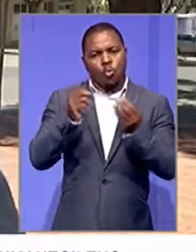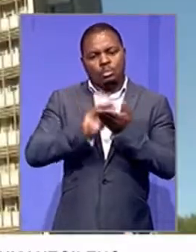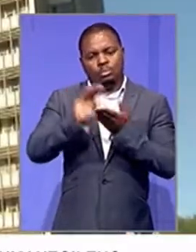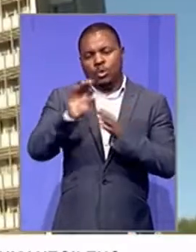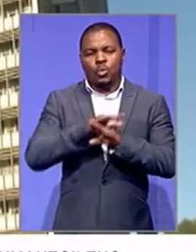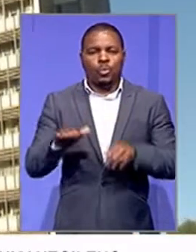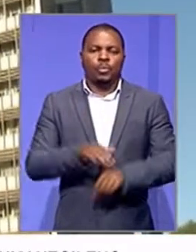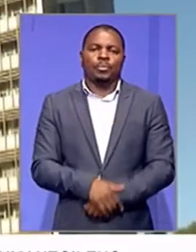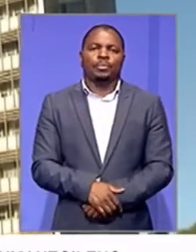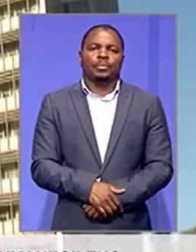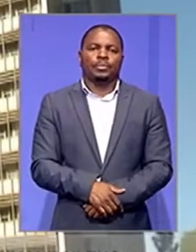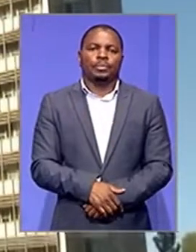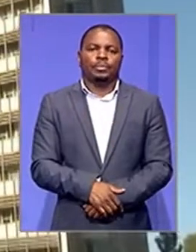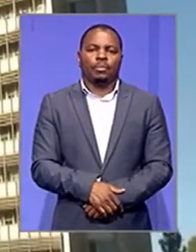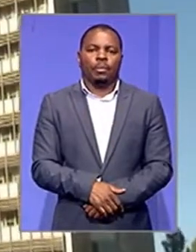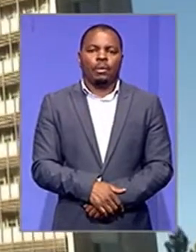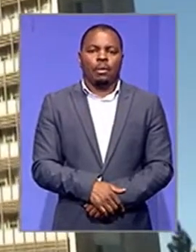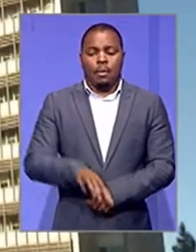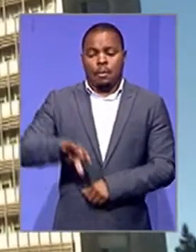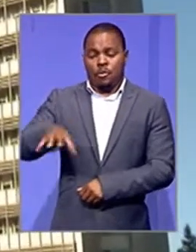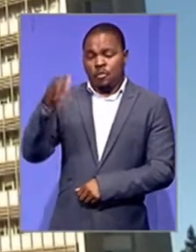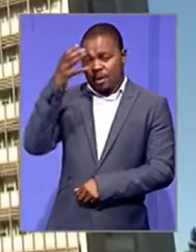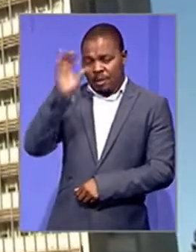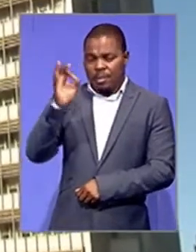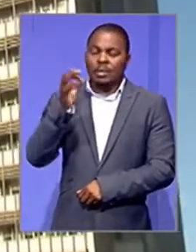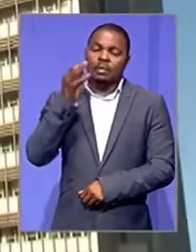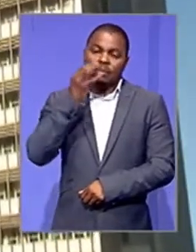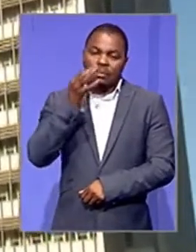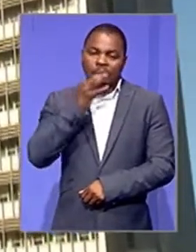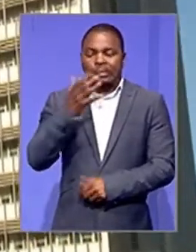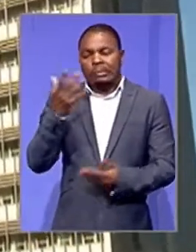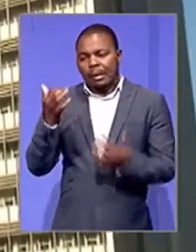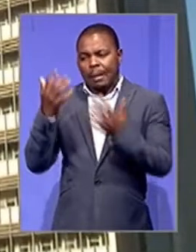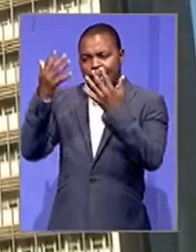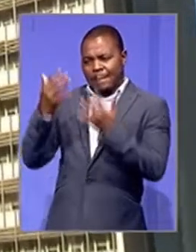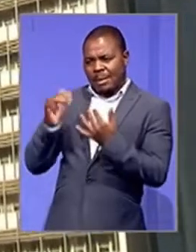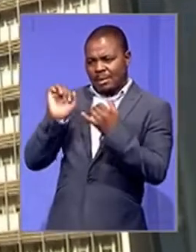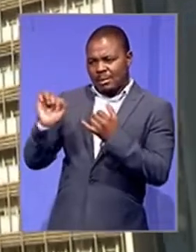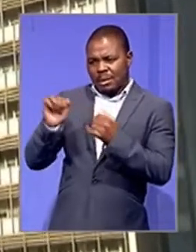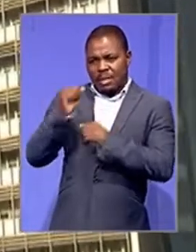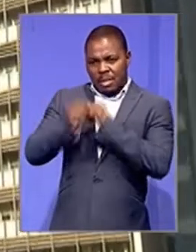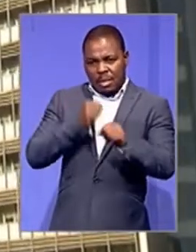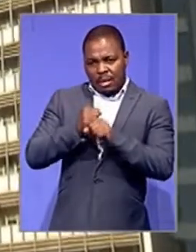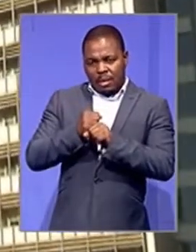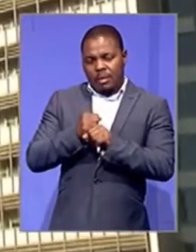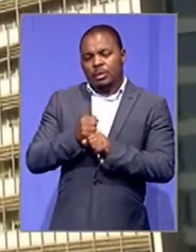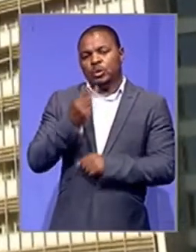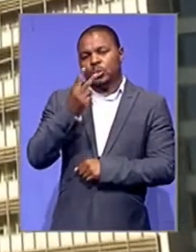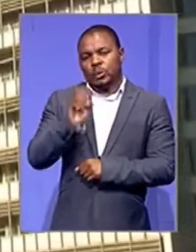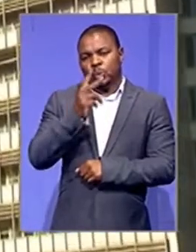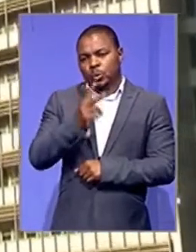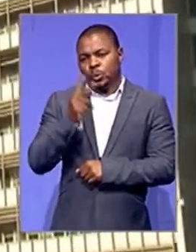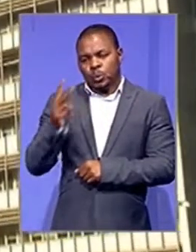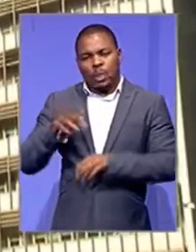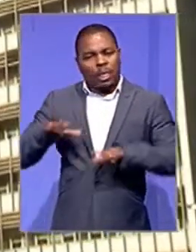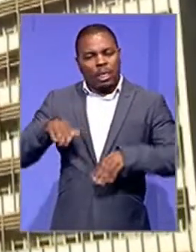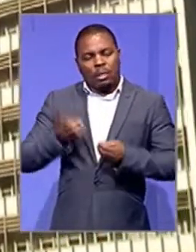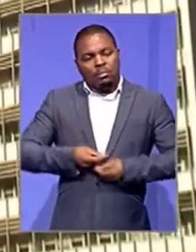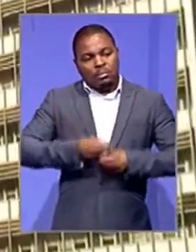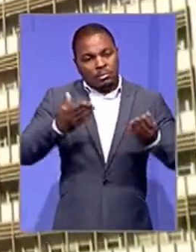thuse. Le fa puso ya province e riteletswe ke go bega tekanyetsokabo ya yona ya ngwaga wa dithuto wa 2022